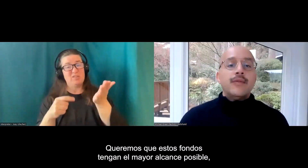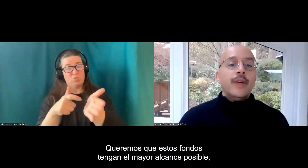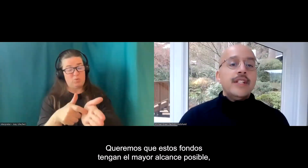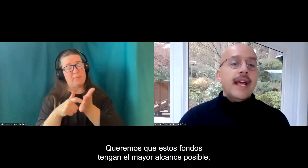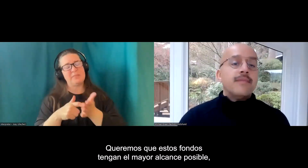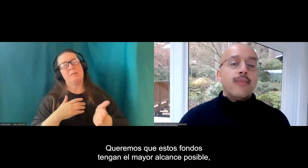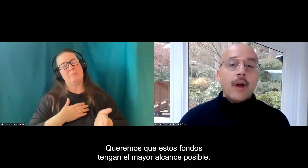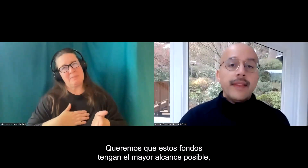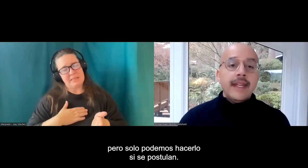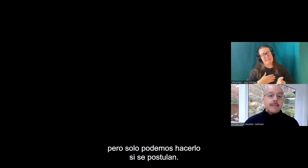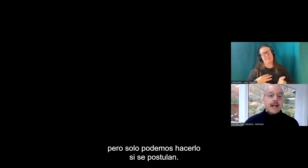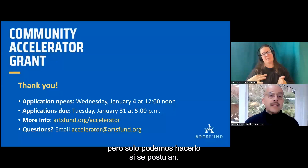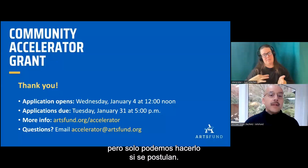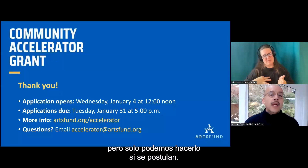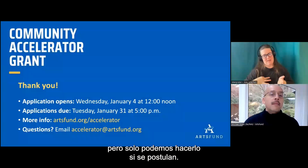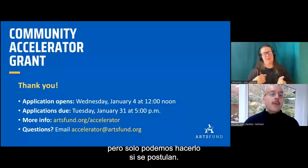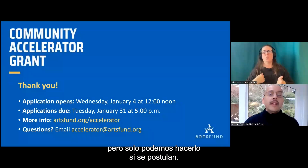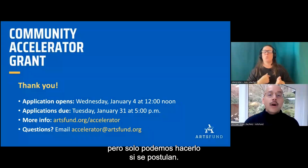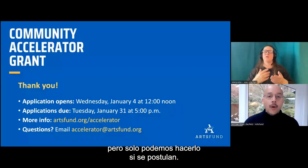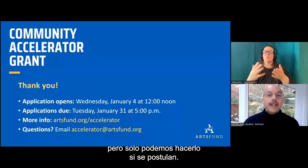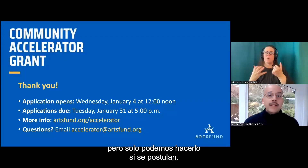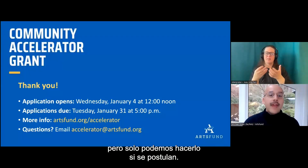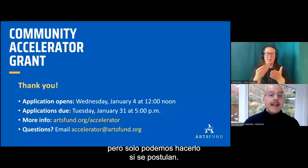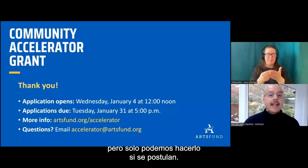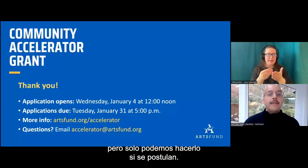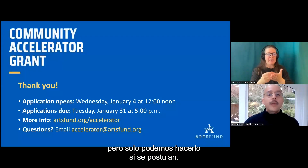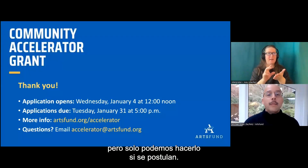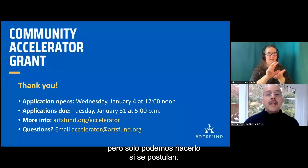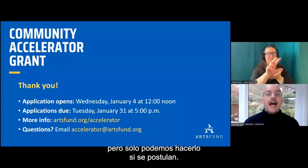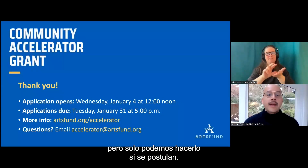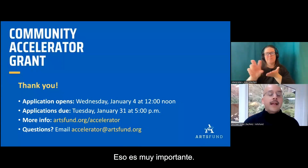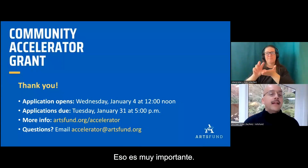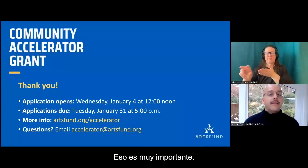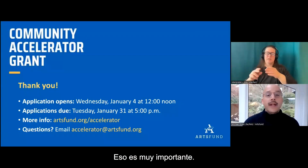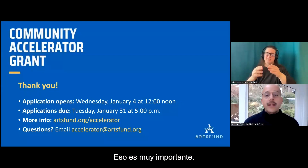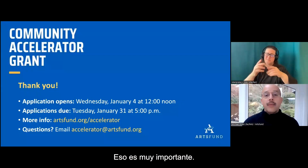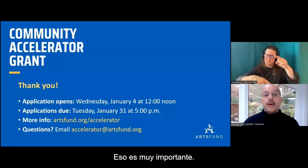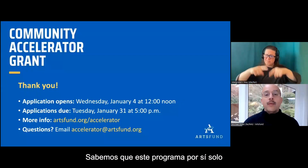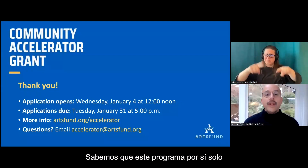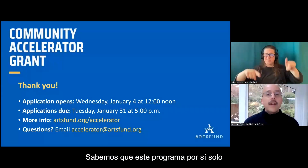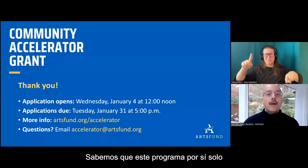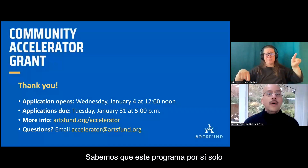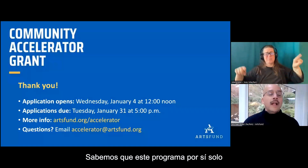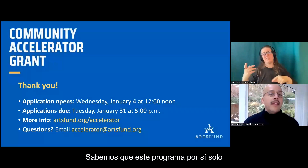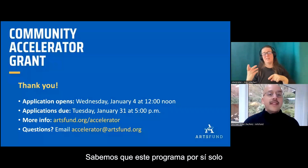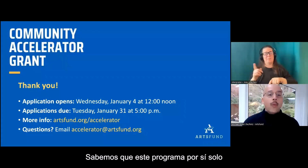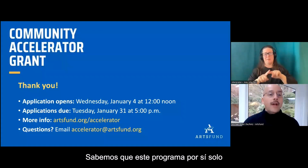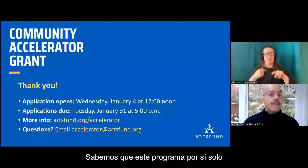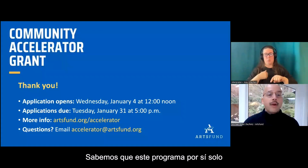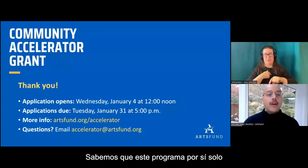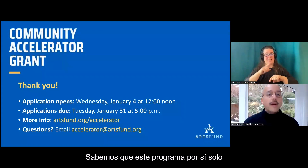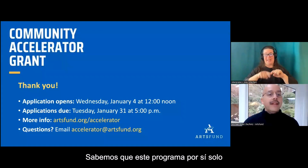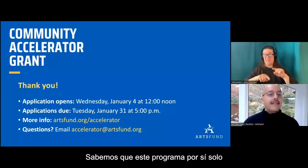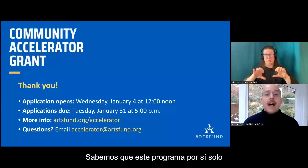funding to reach as broadly as possible, but we can only do that if you apply. That's very important. We know that this